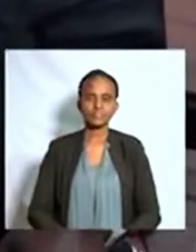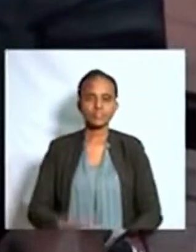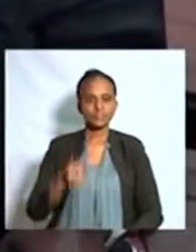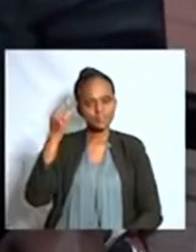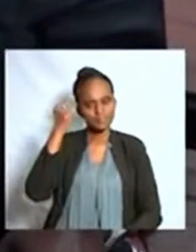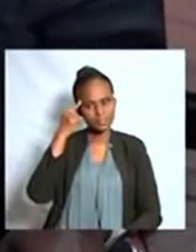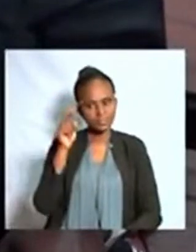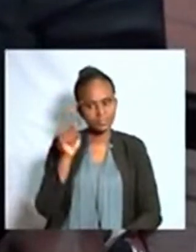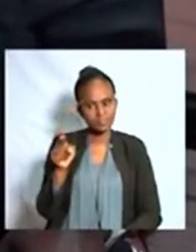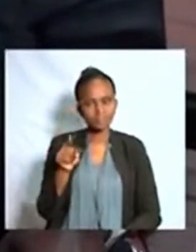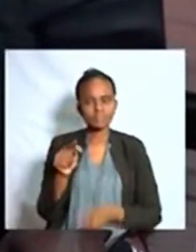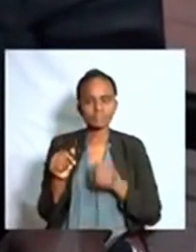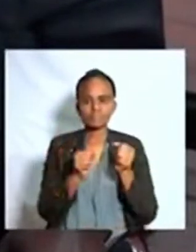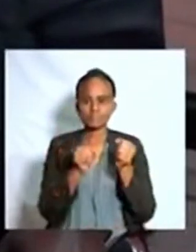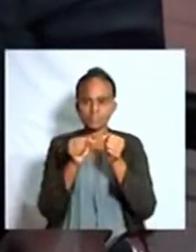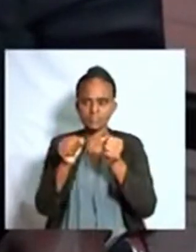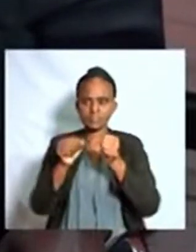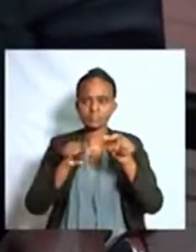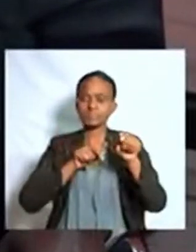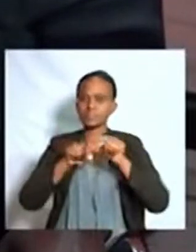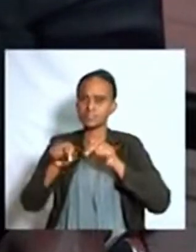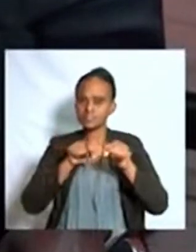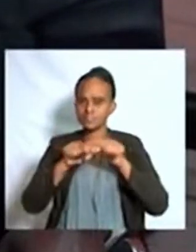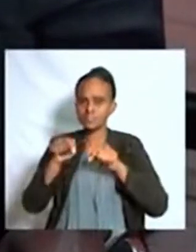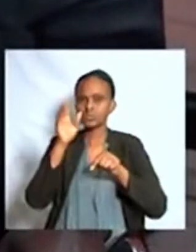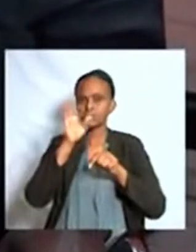government systems is a regulated system.